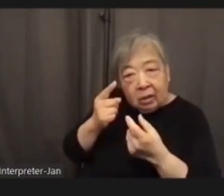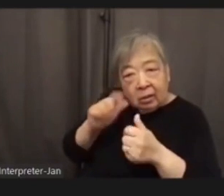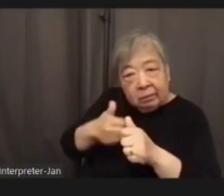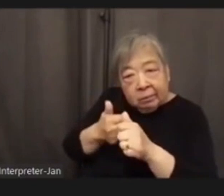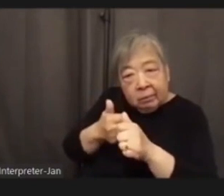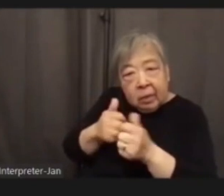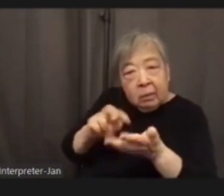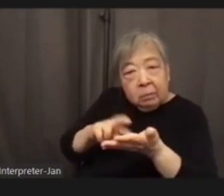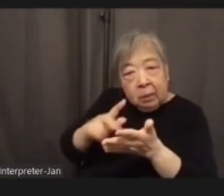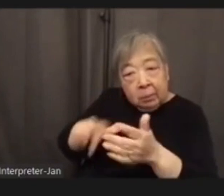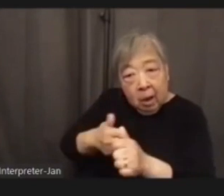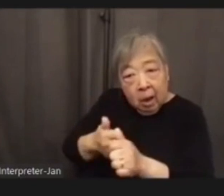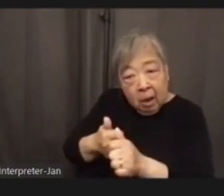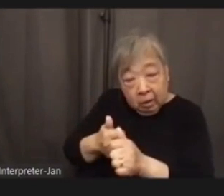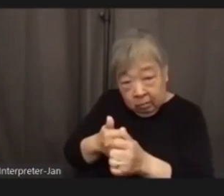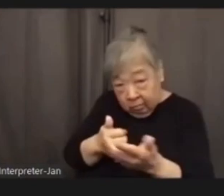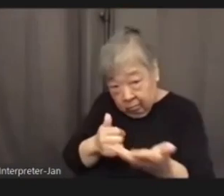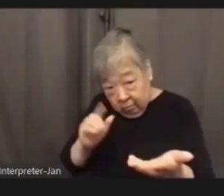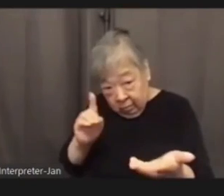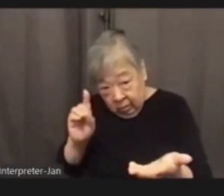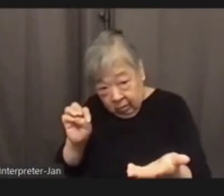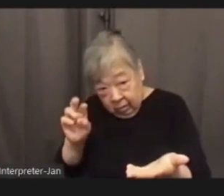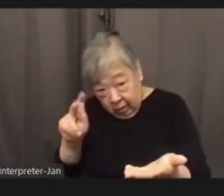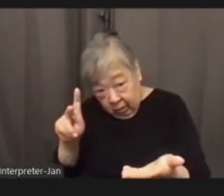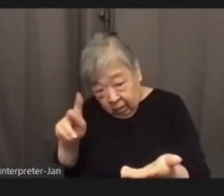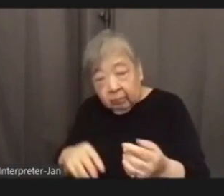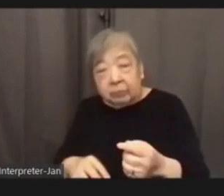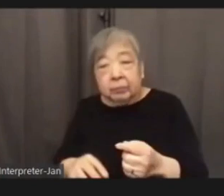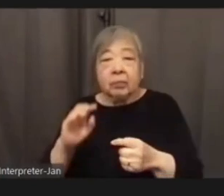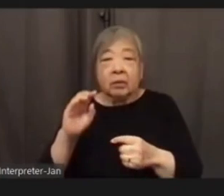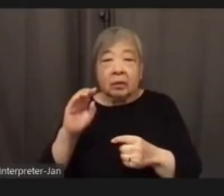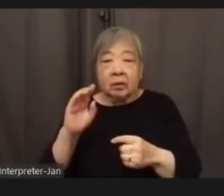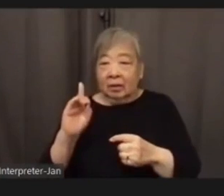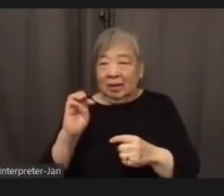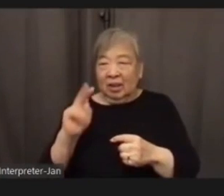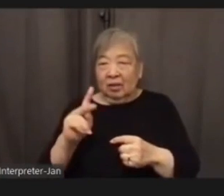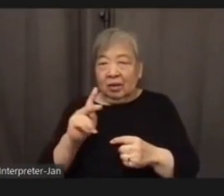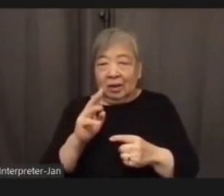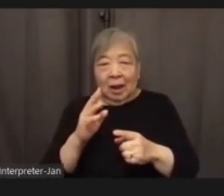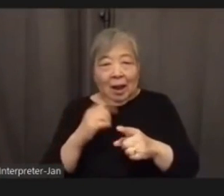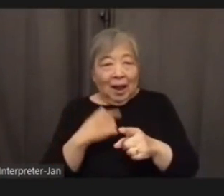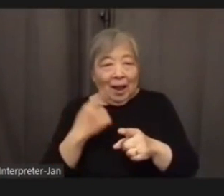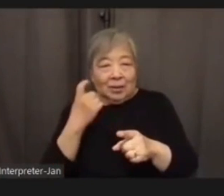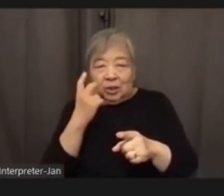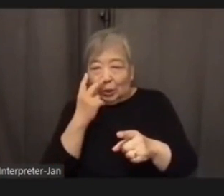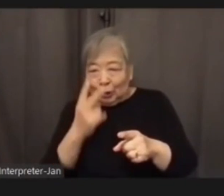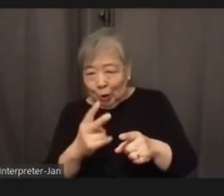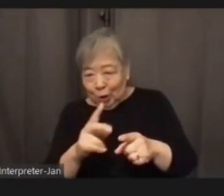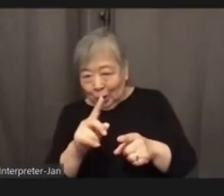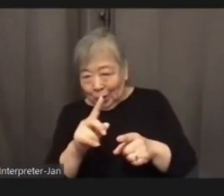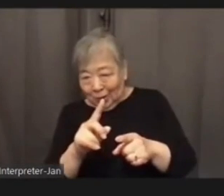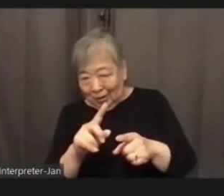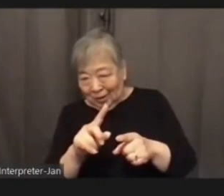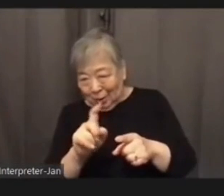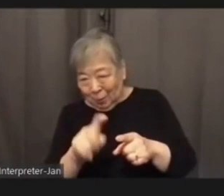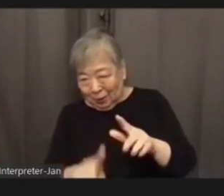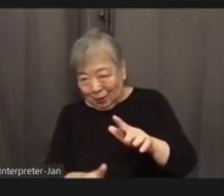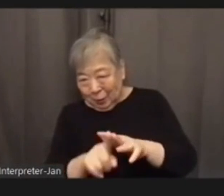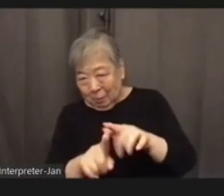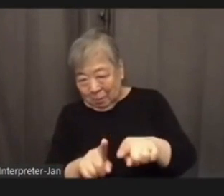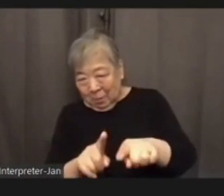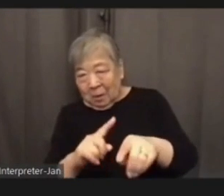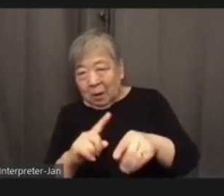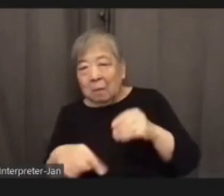Derek? I think we thought, you know, I just saw a question sideline popping up about roles of